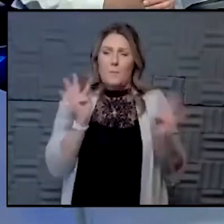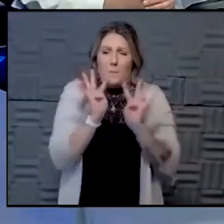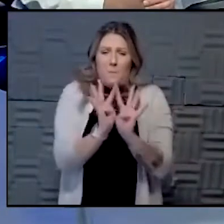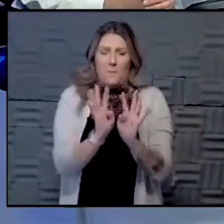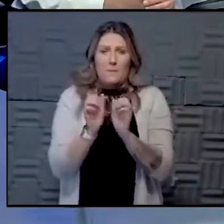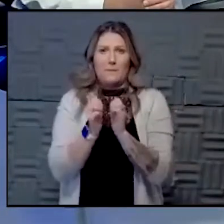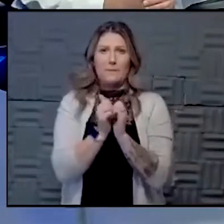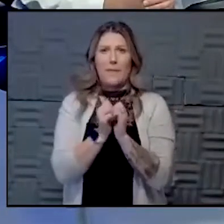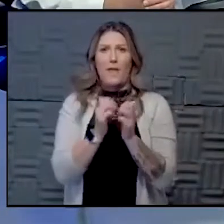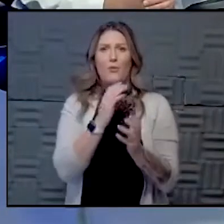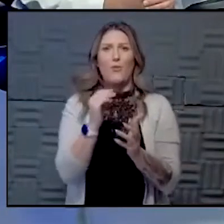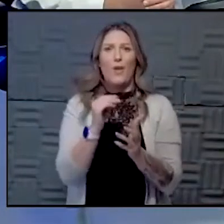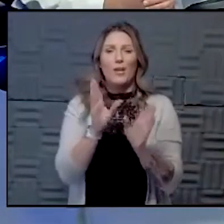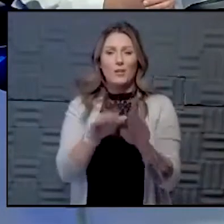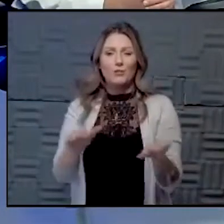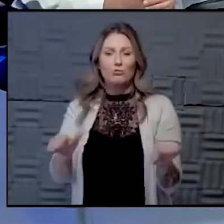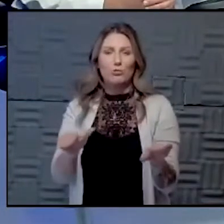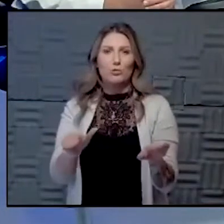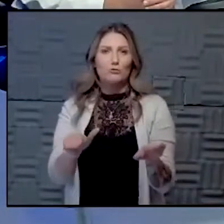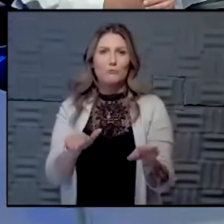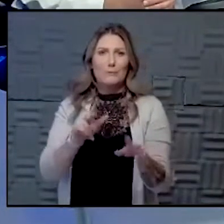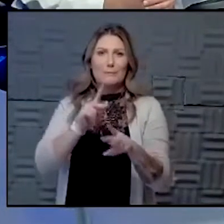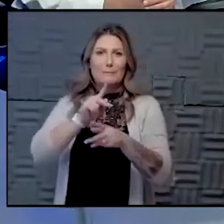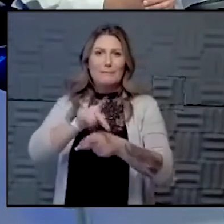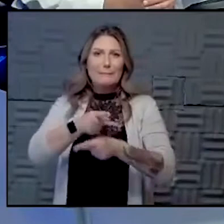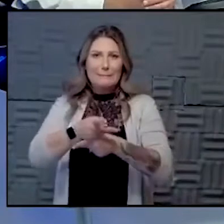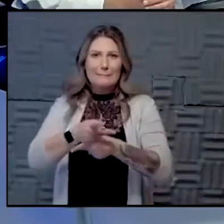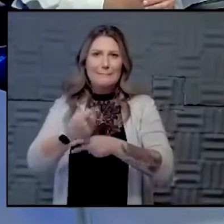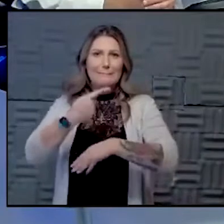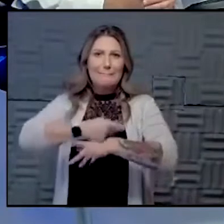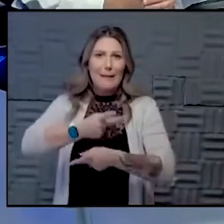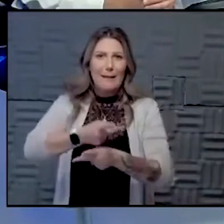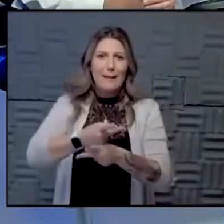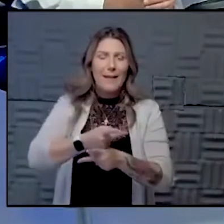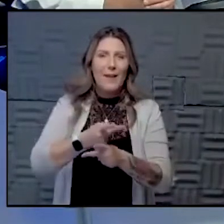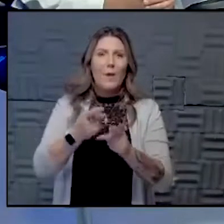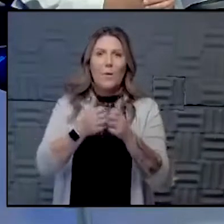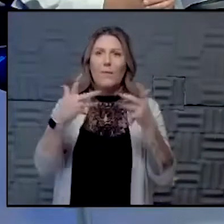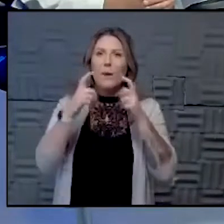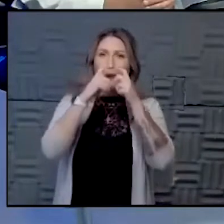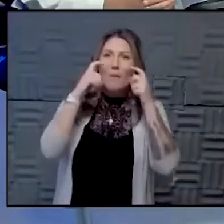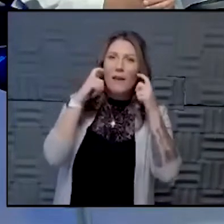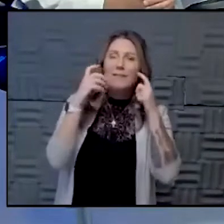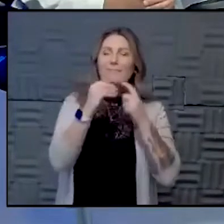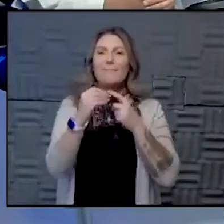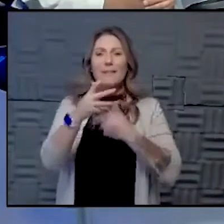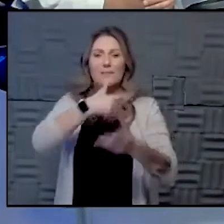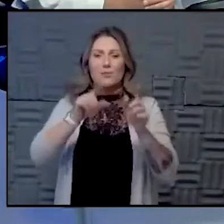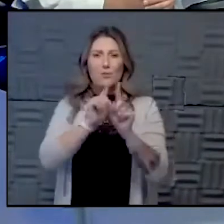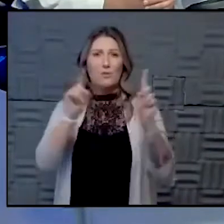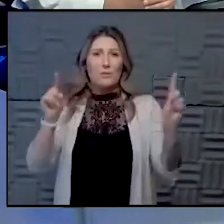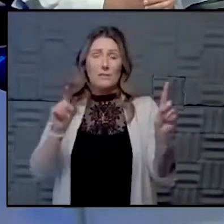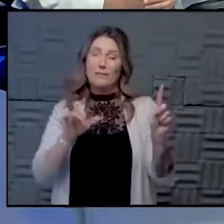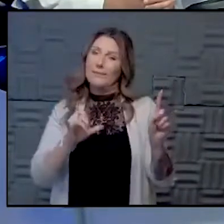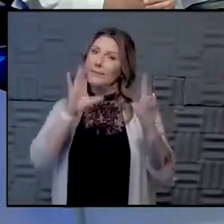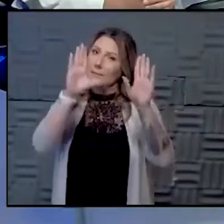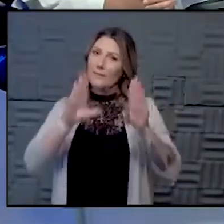and children in the nursery when there is no masking and no social distancing. Yeah, that is a great question,